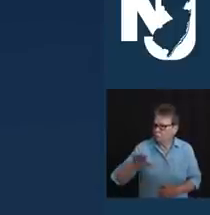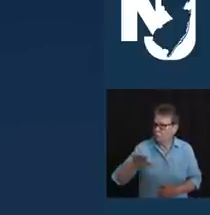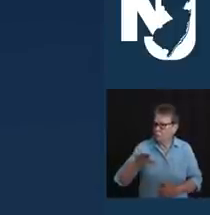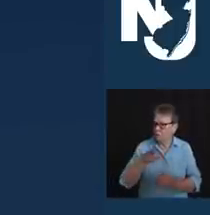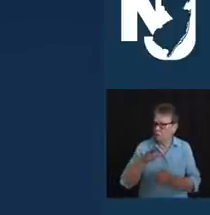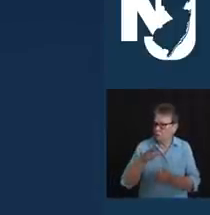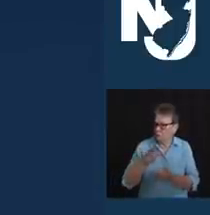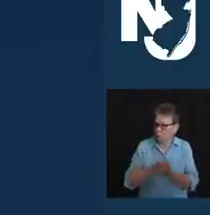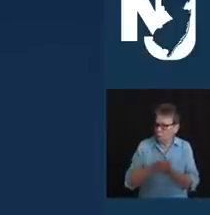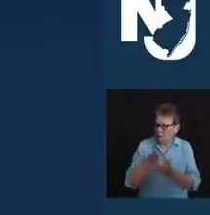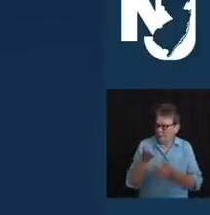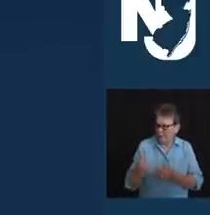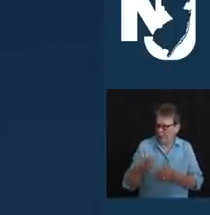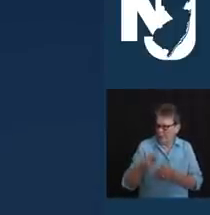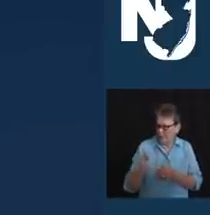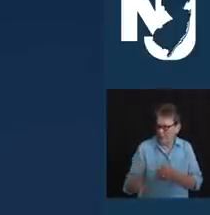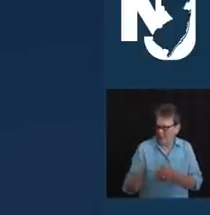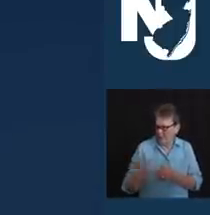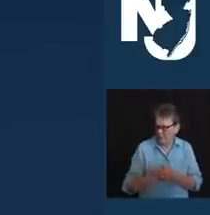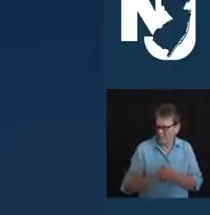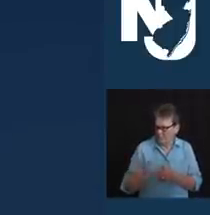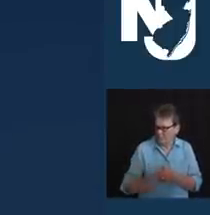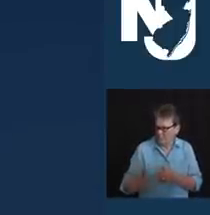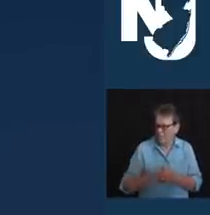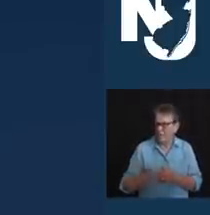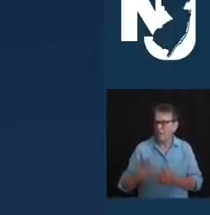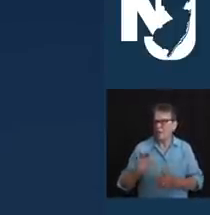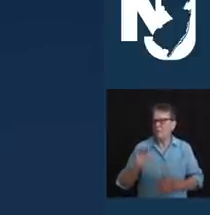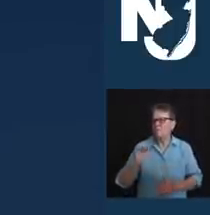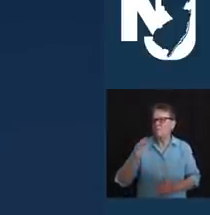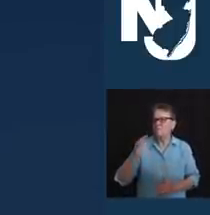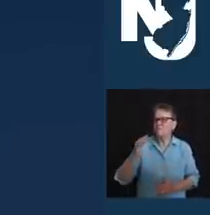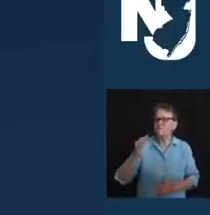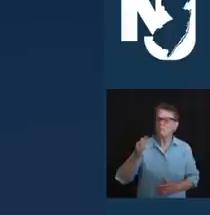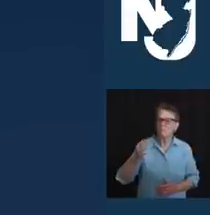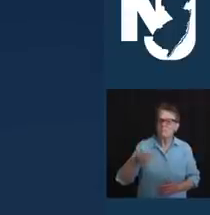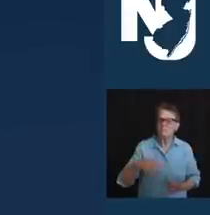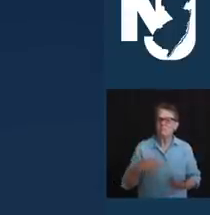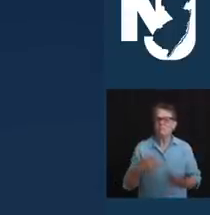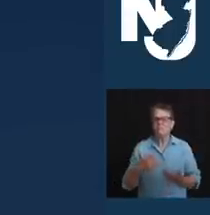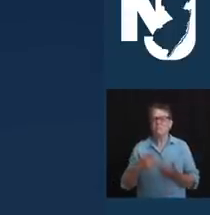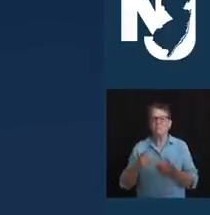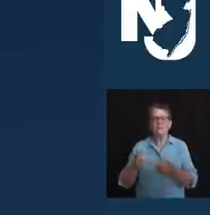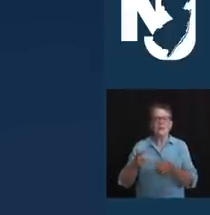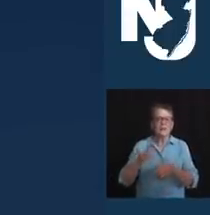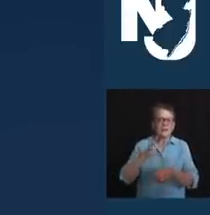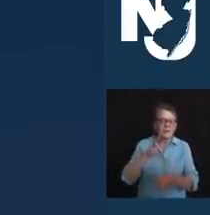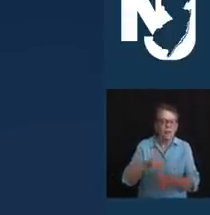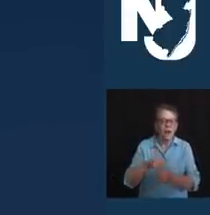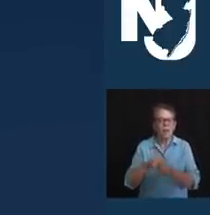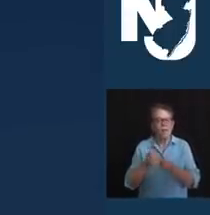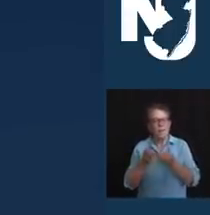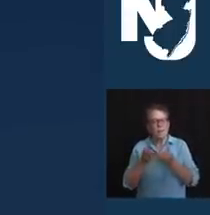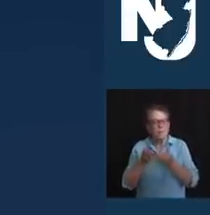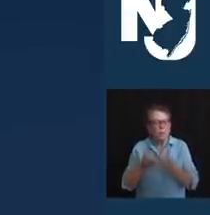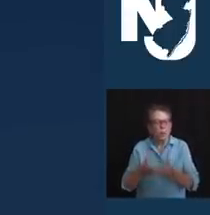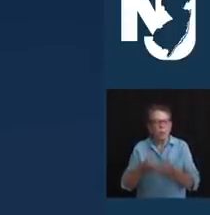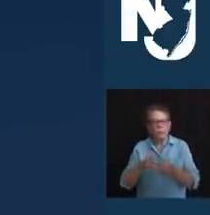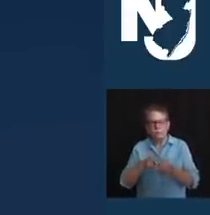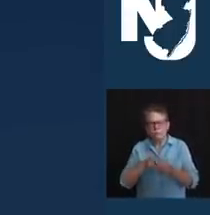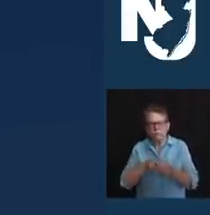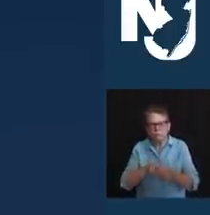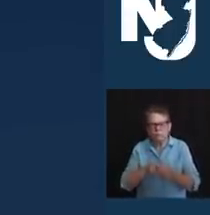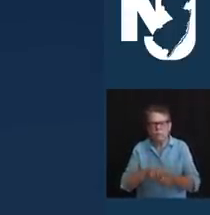College. Growing up along the Schuylkill River, he rowed crew as a young man and would skipper larger boats on open water later in